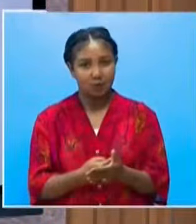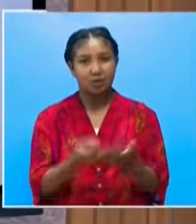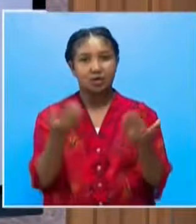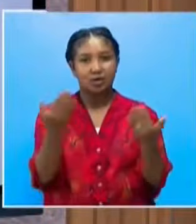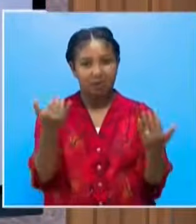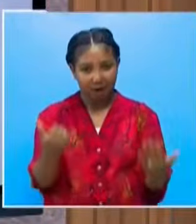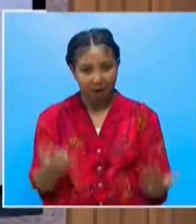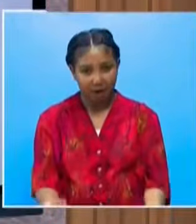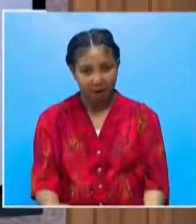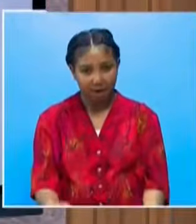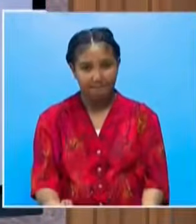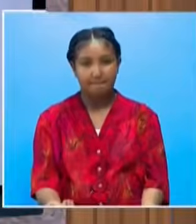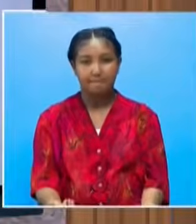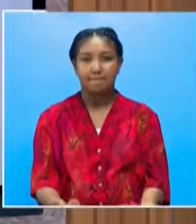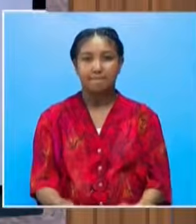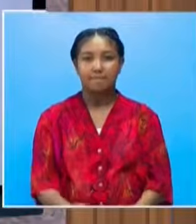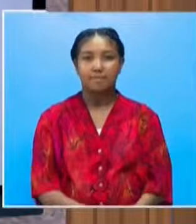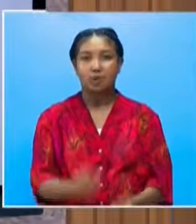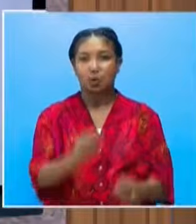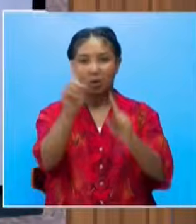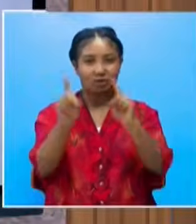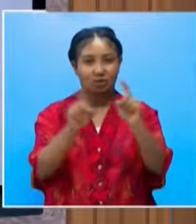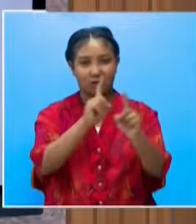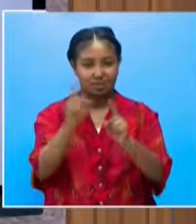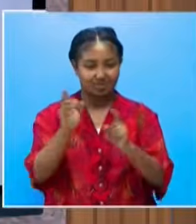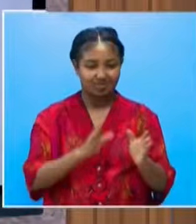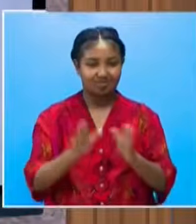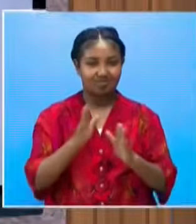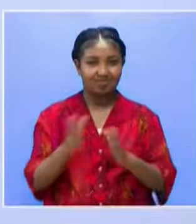to prepare this one just in question forms.